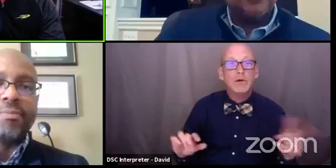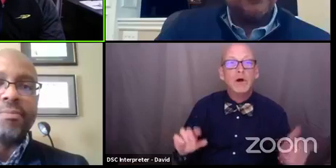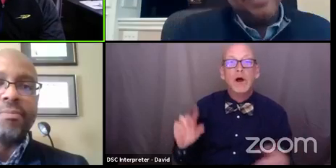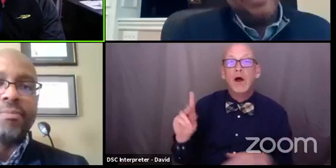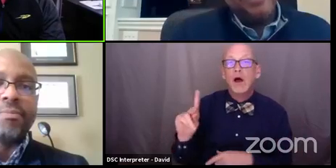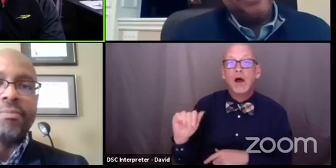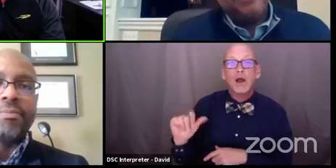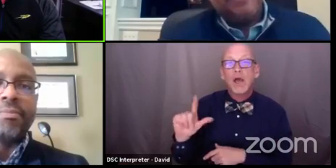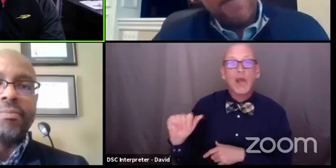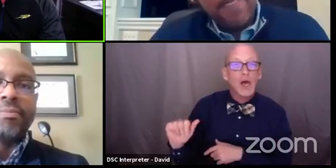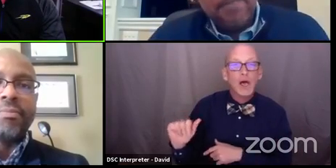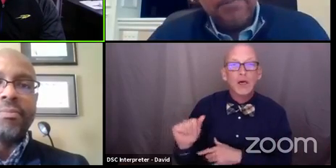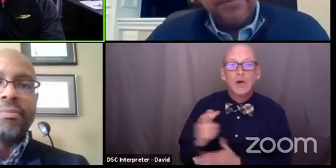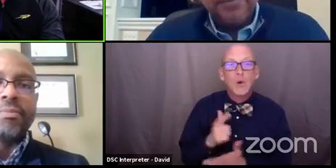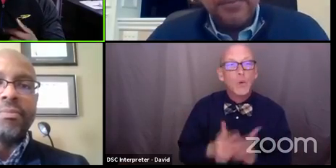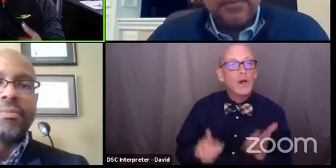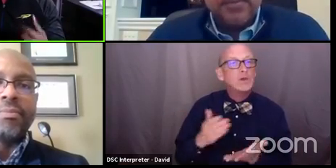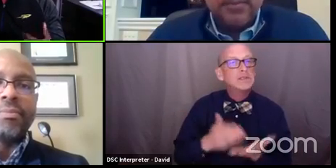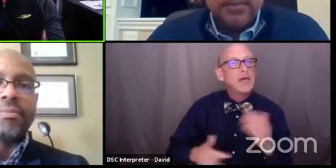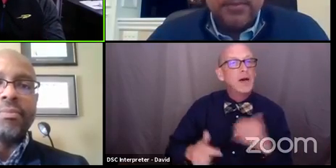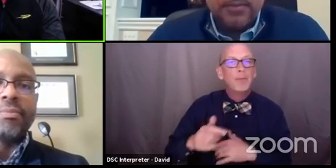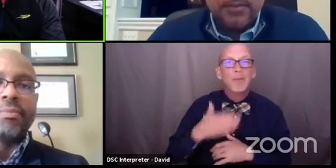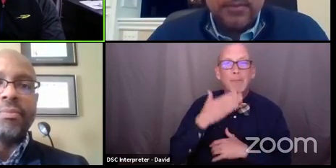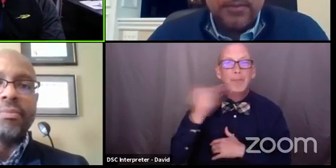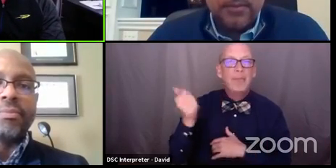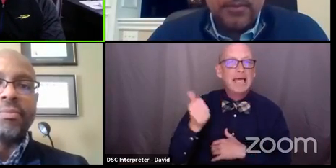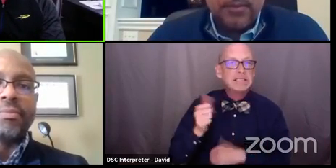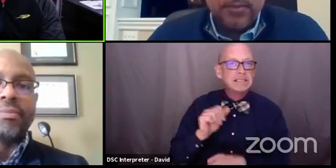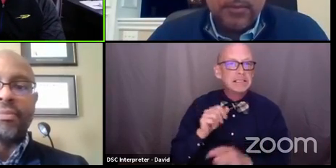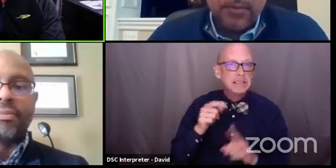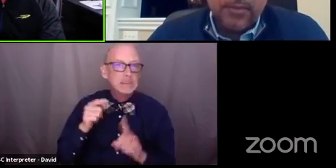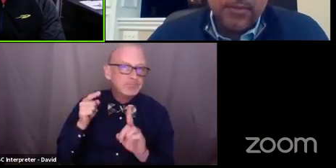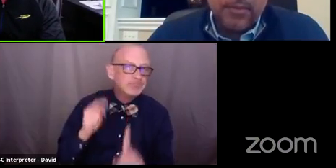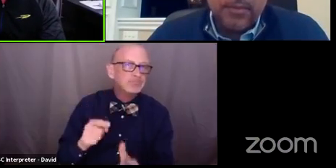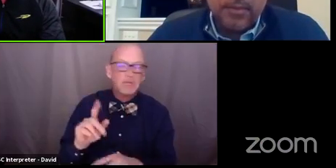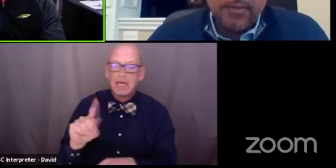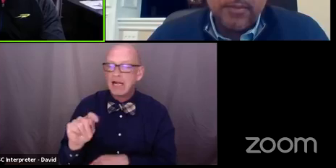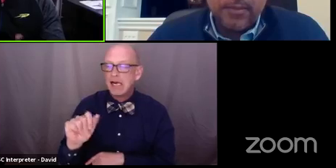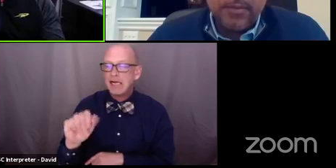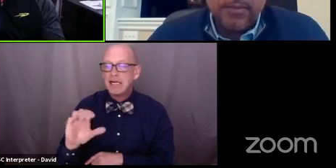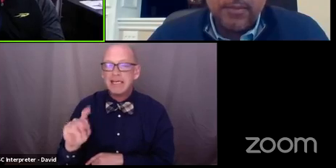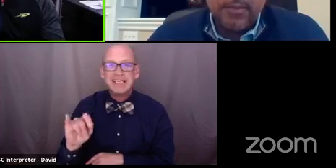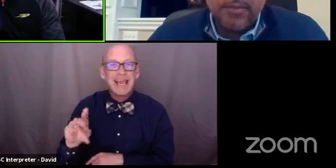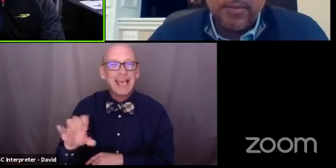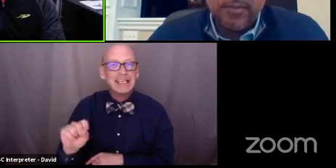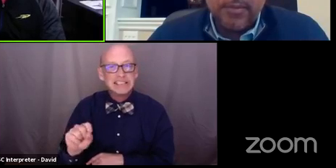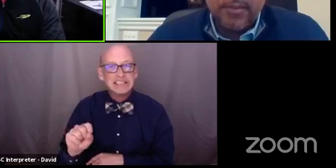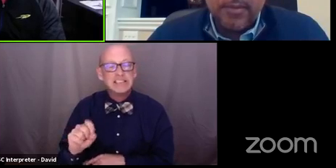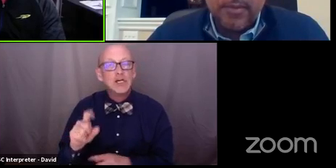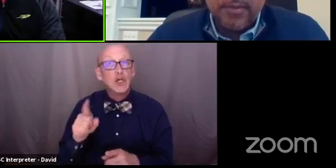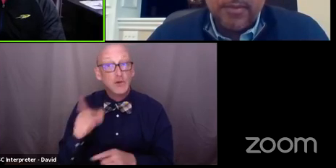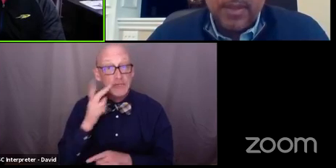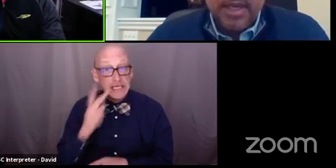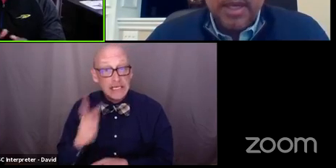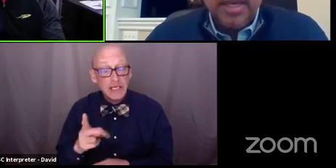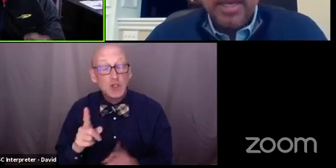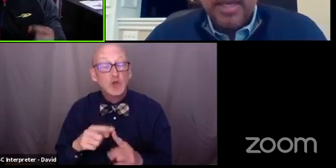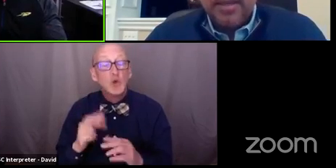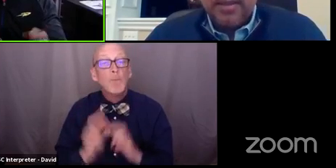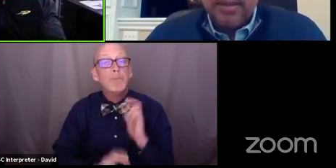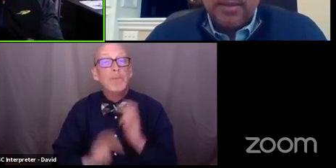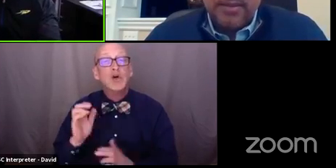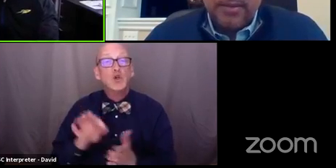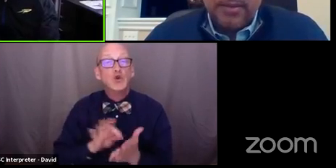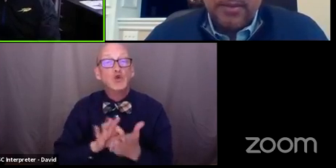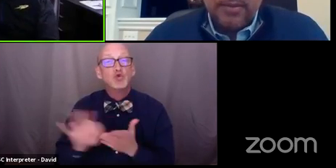what are some of the best tactics you've seen for folks in building that business credit score? What are